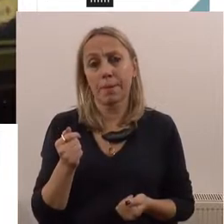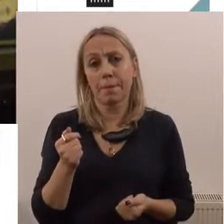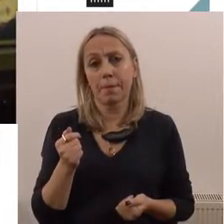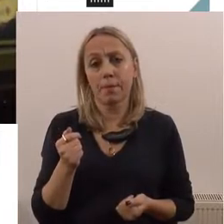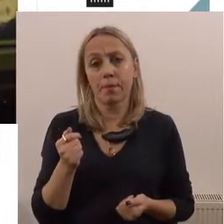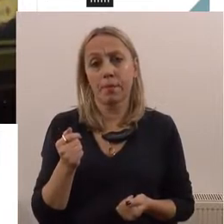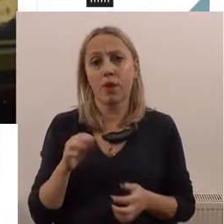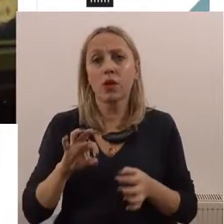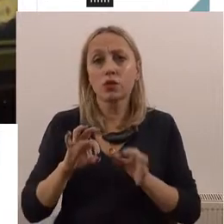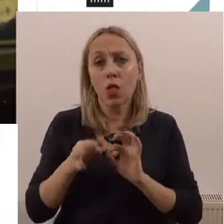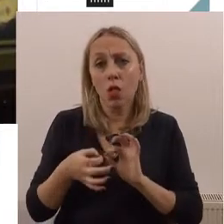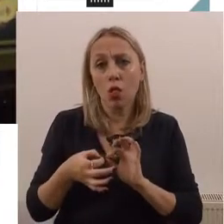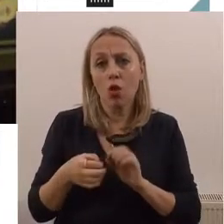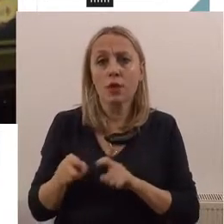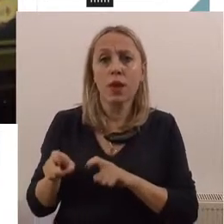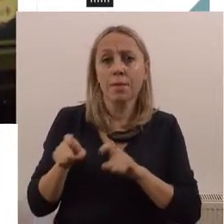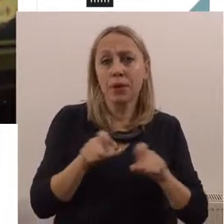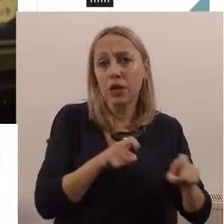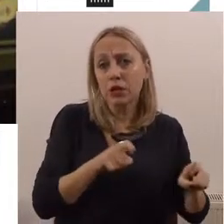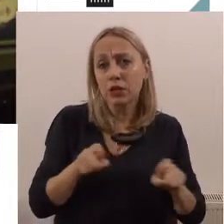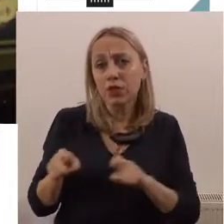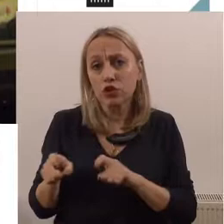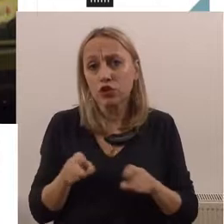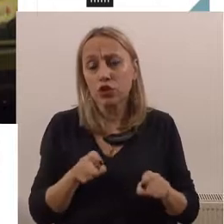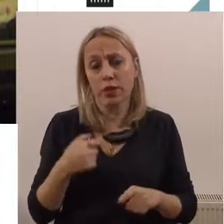I have knowledge of various